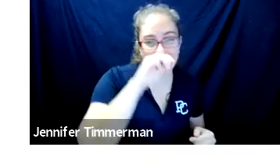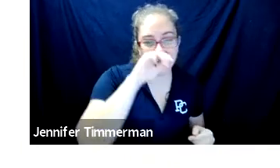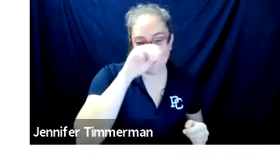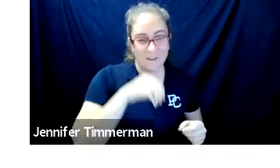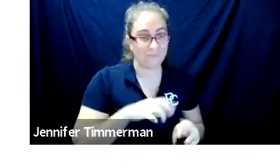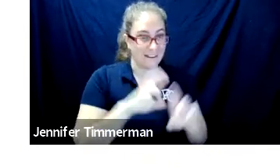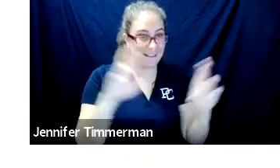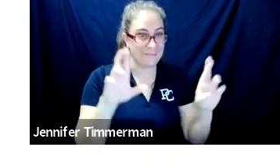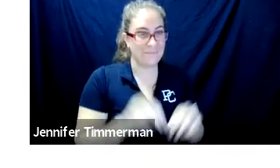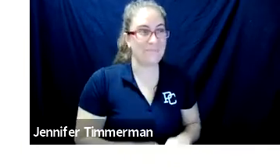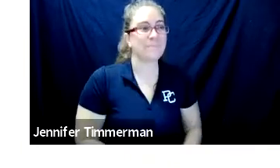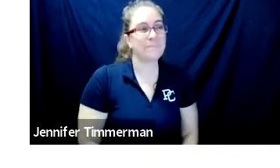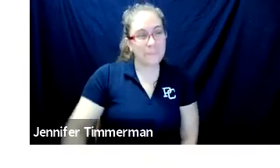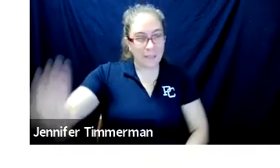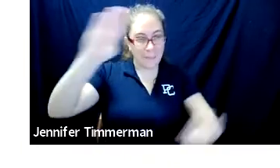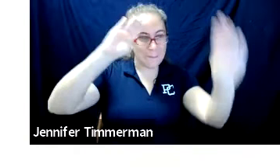but you follow along. Ready?